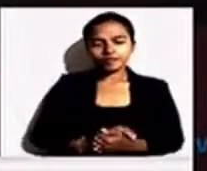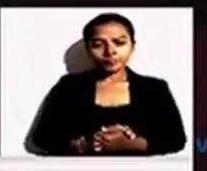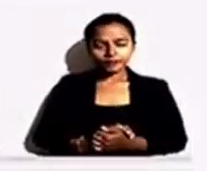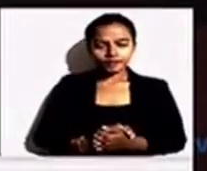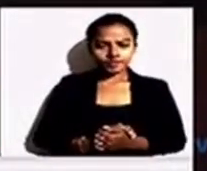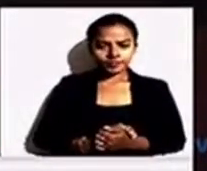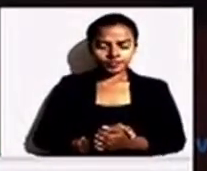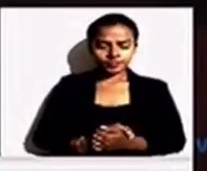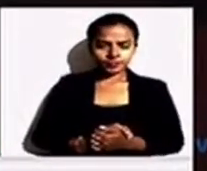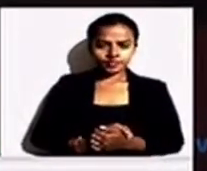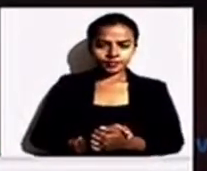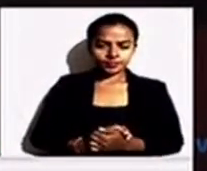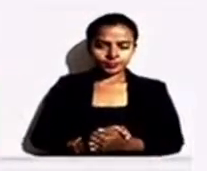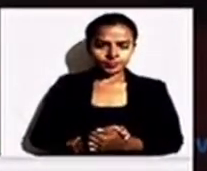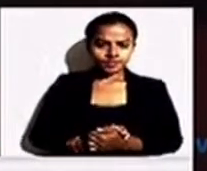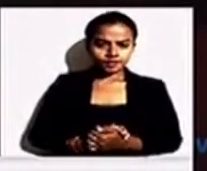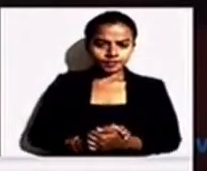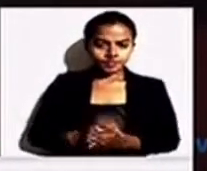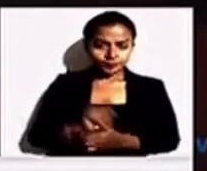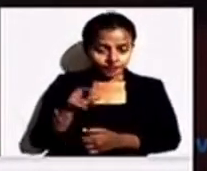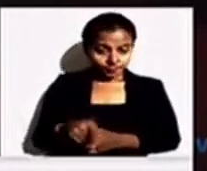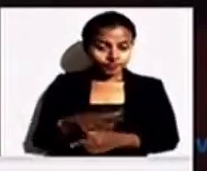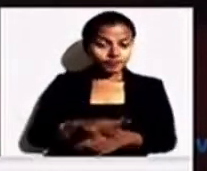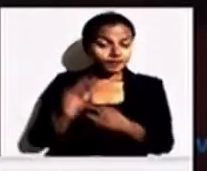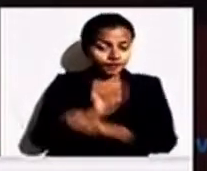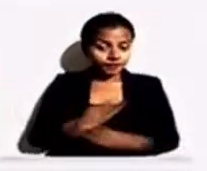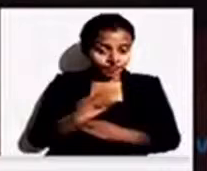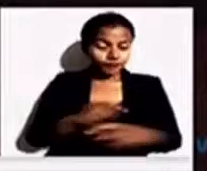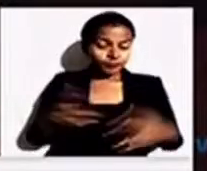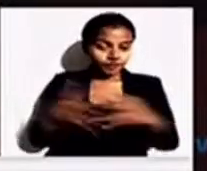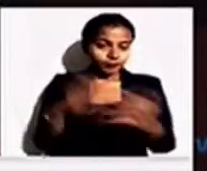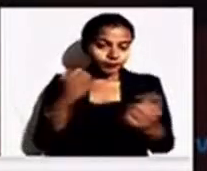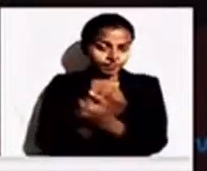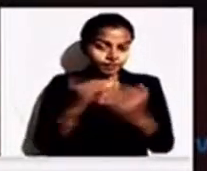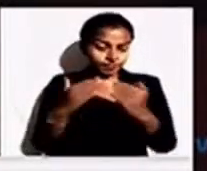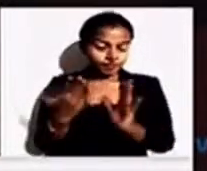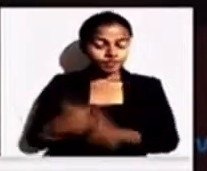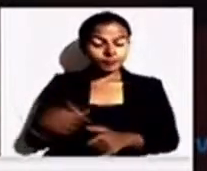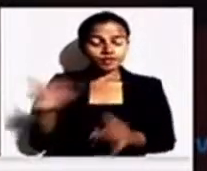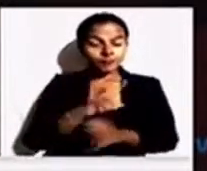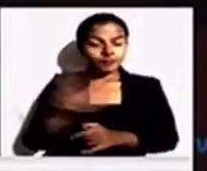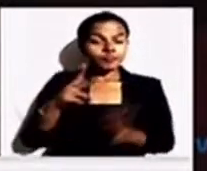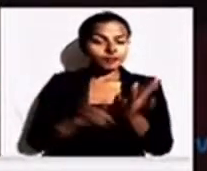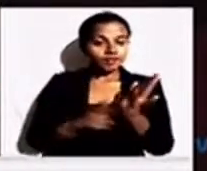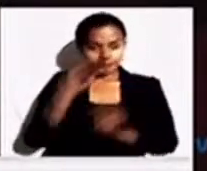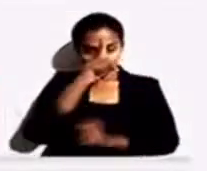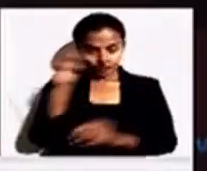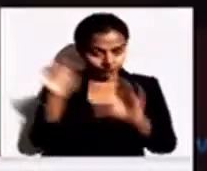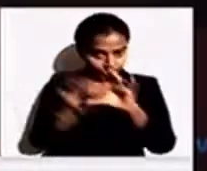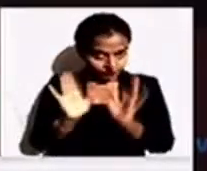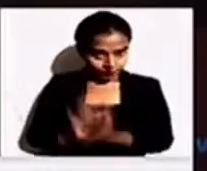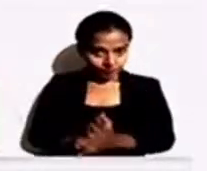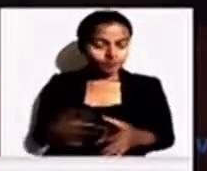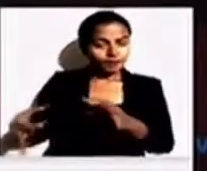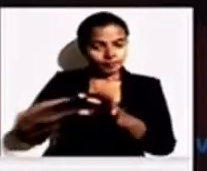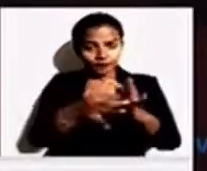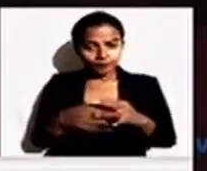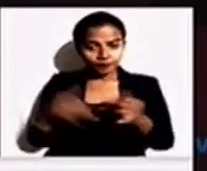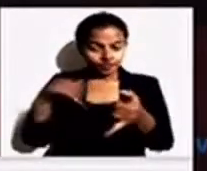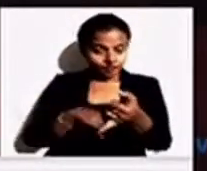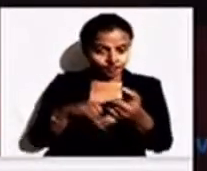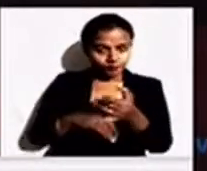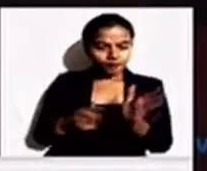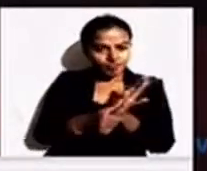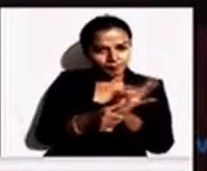This incident was planned at the Valikara prison before the 18th of November. An associate of underworld criminal Samyang by the name of Chaturanga was imprisoned at